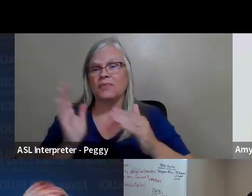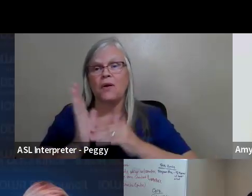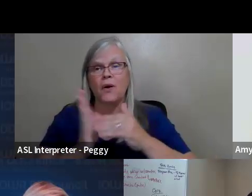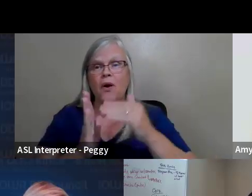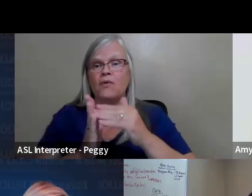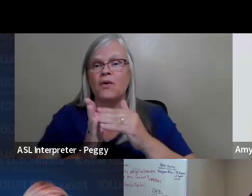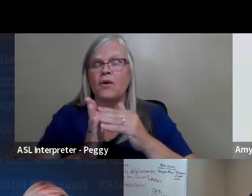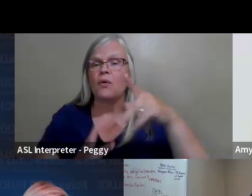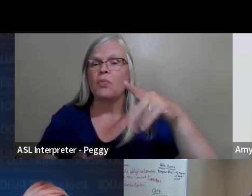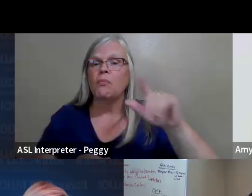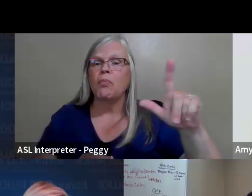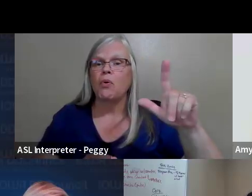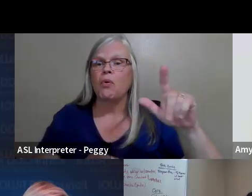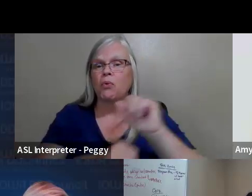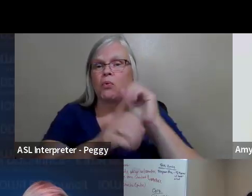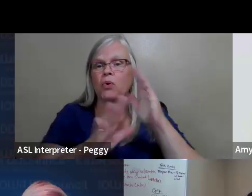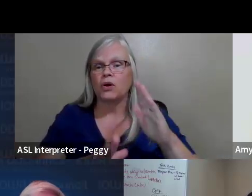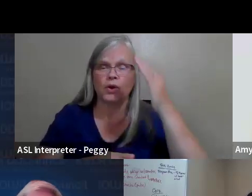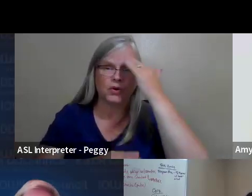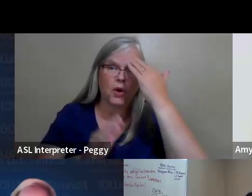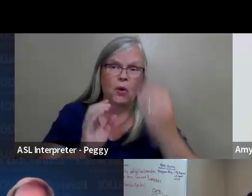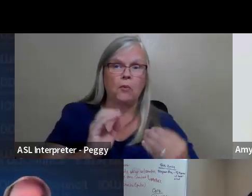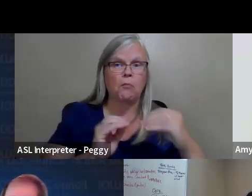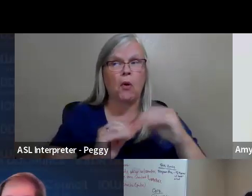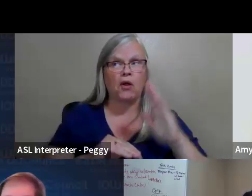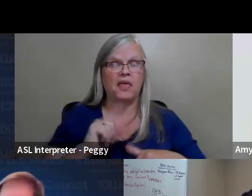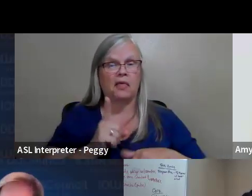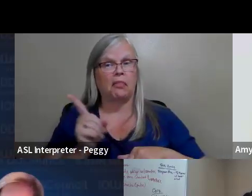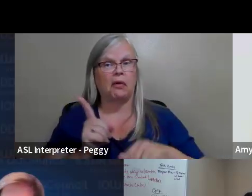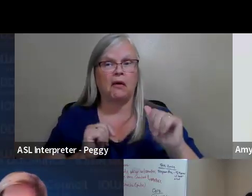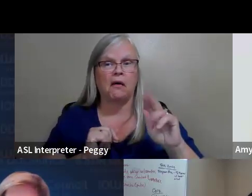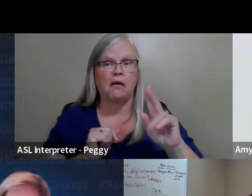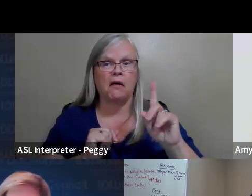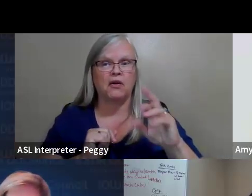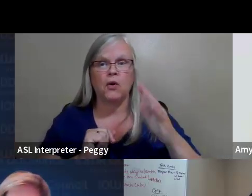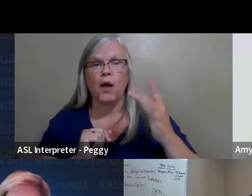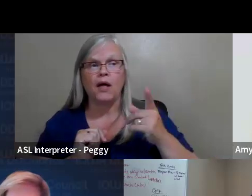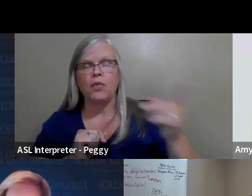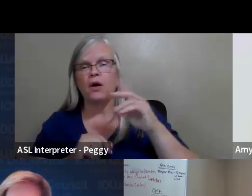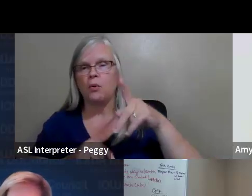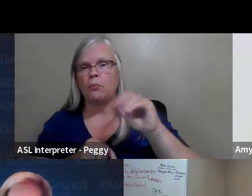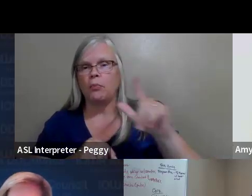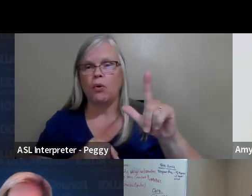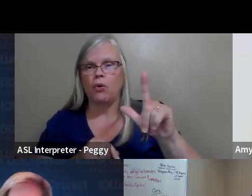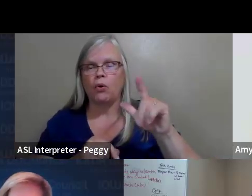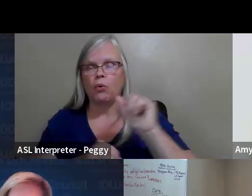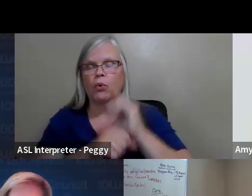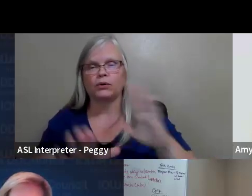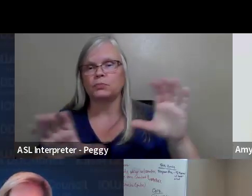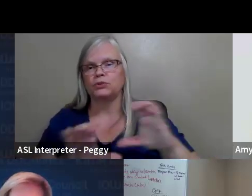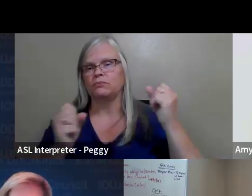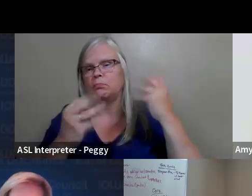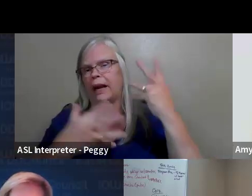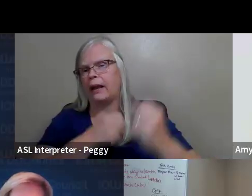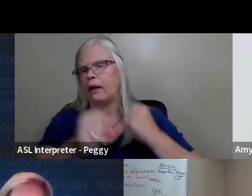oftentimes the poll workers know a little bit more than even the auditors do. They've been doing this for decades. And